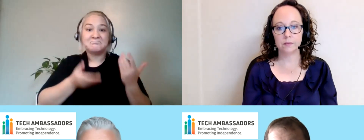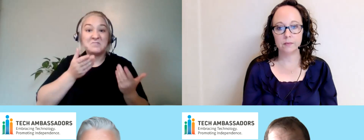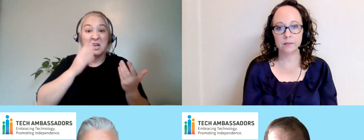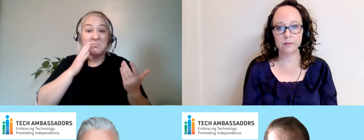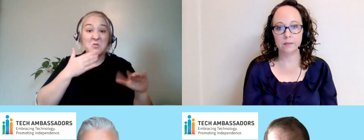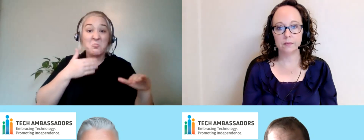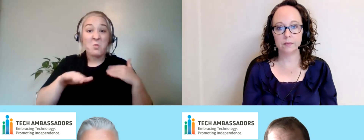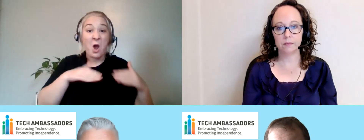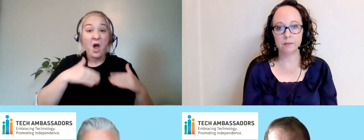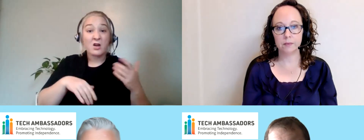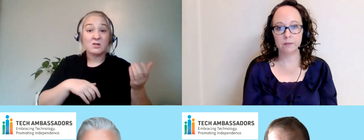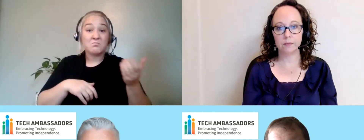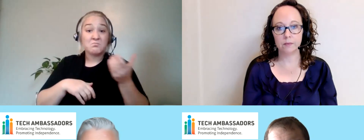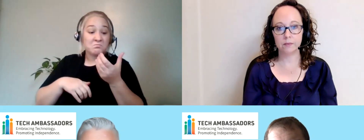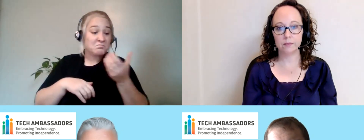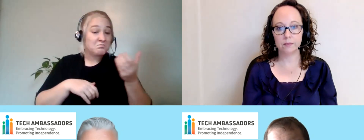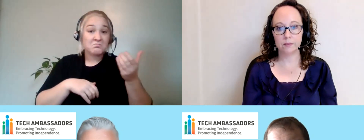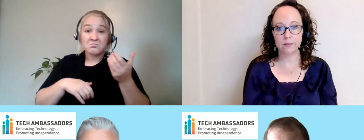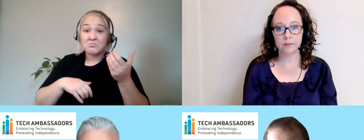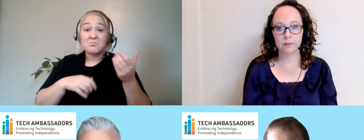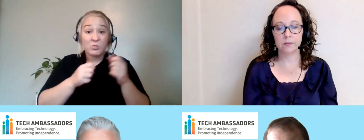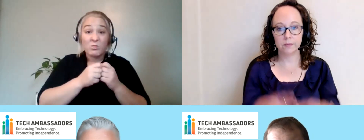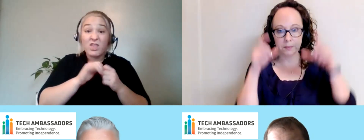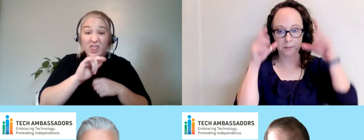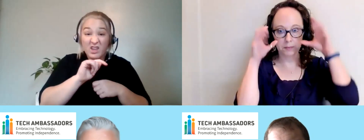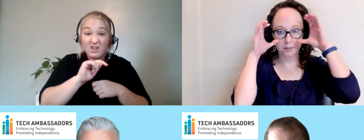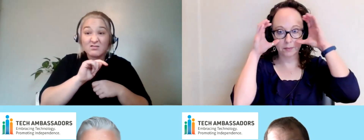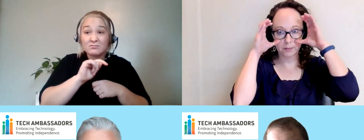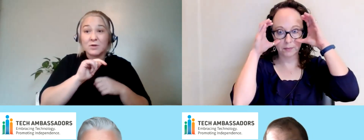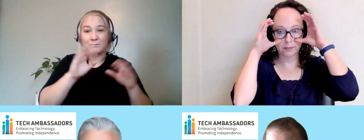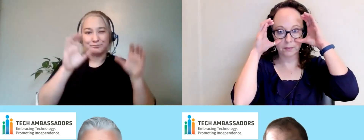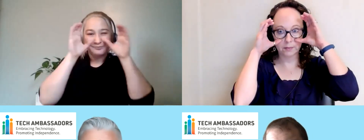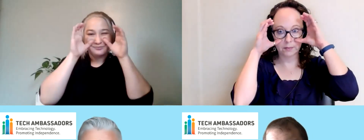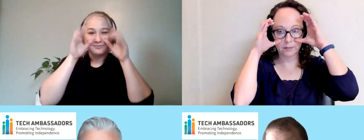it, but it